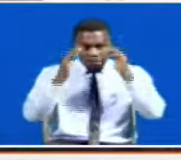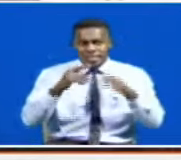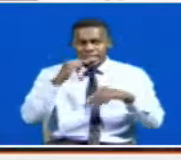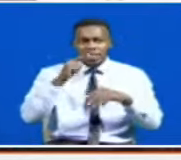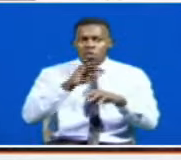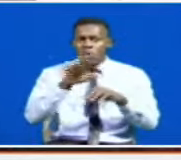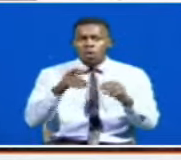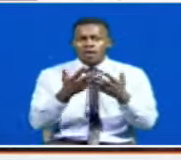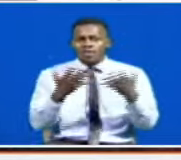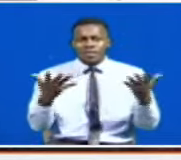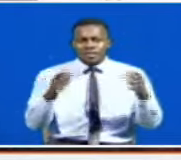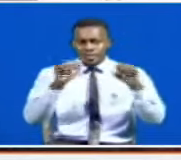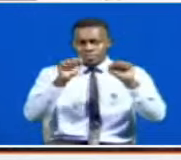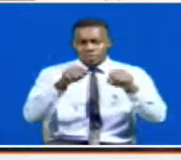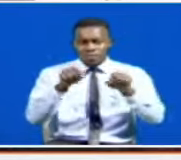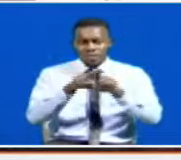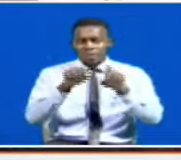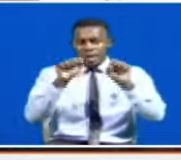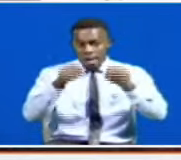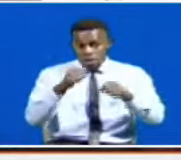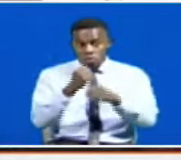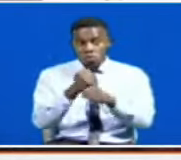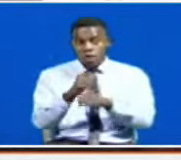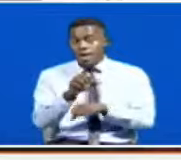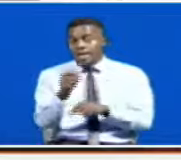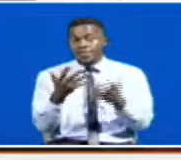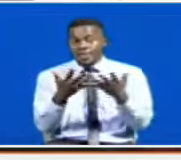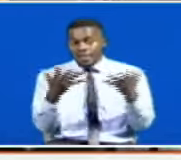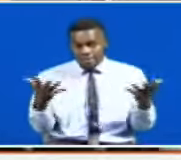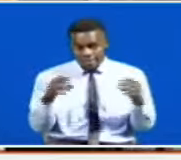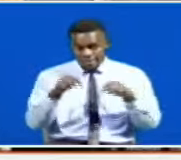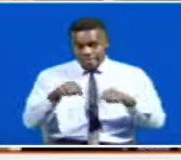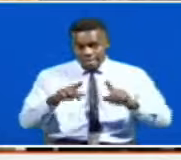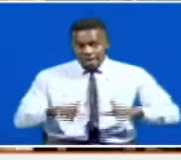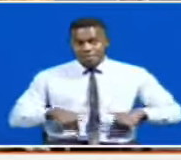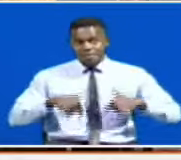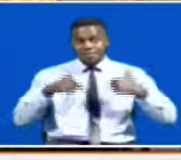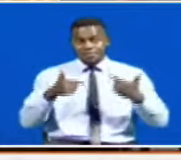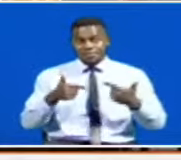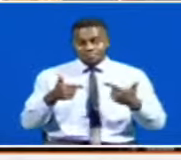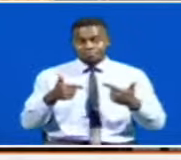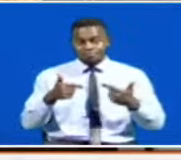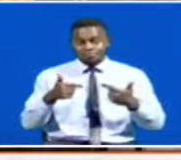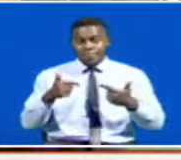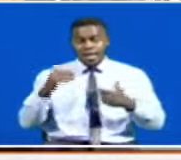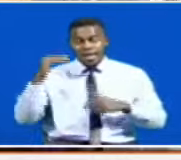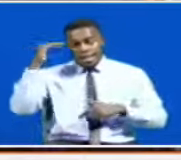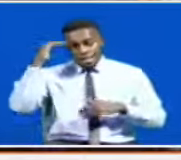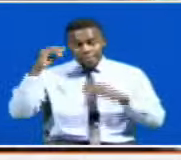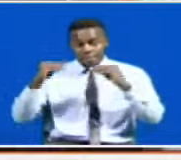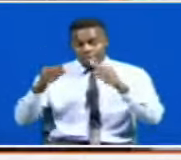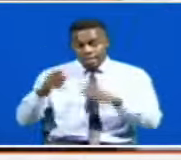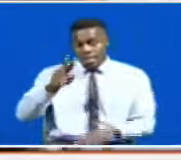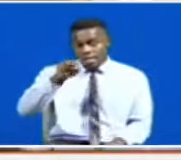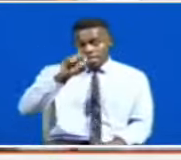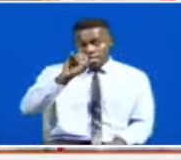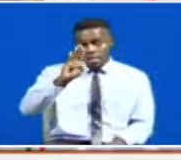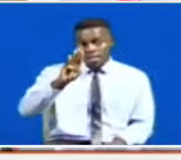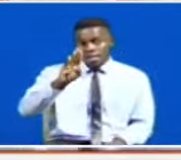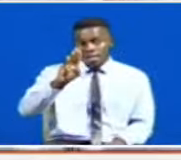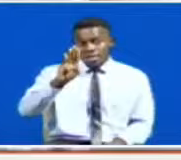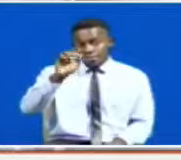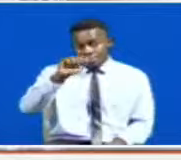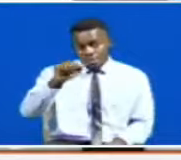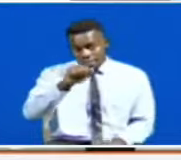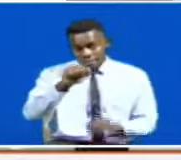possible and you can do anything that you want in this life. Mwalimu mkuu wa akademia ya shule hii ya NIBS anasimulia